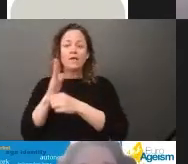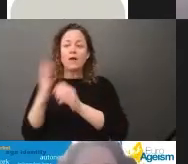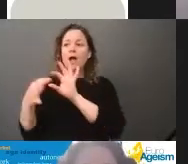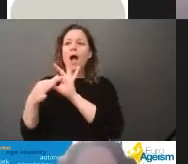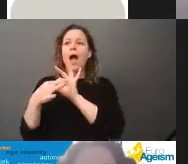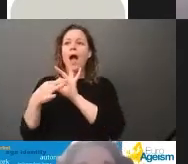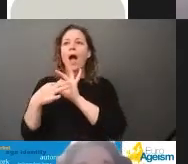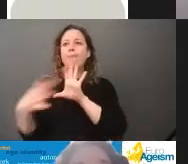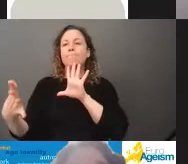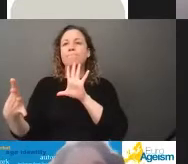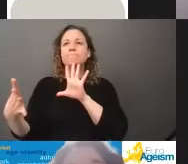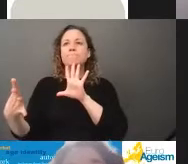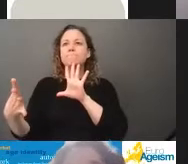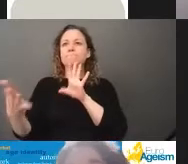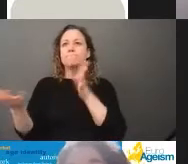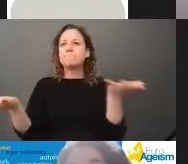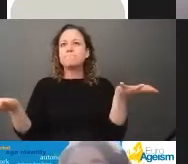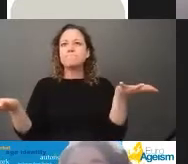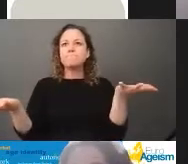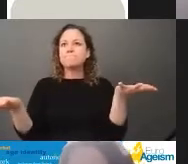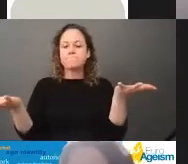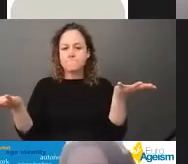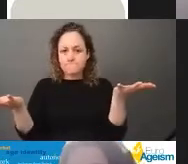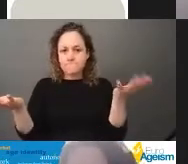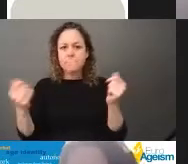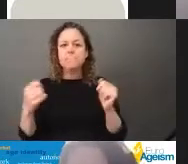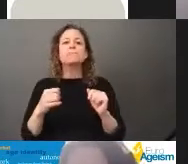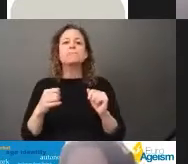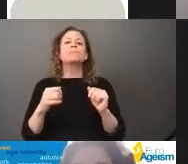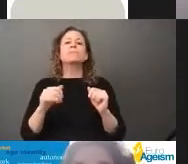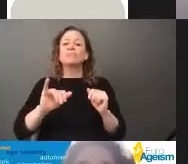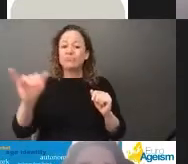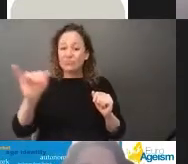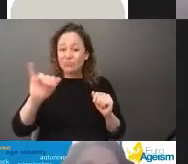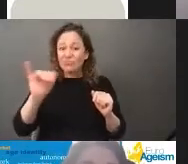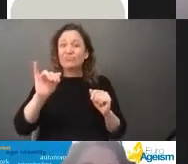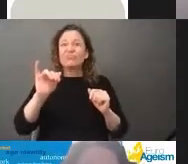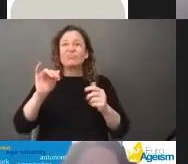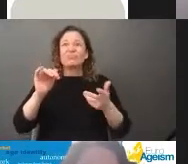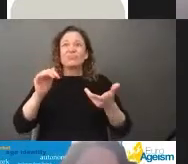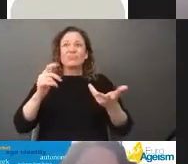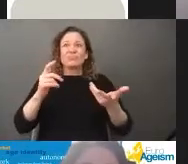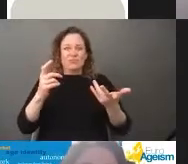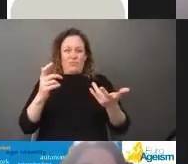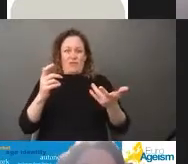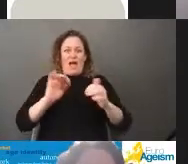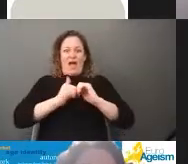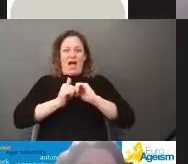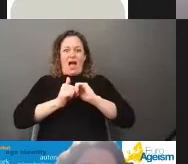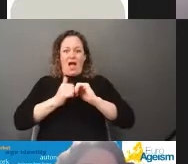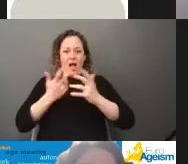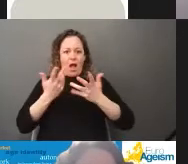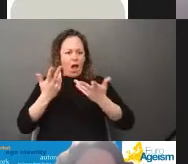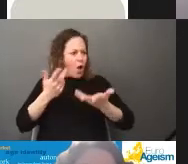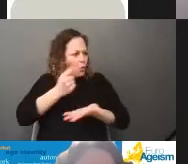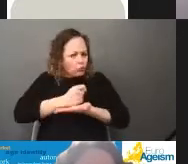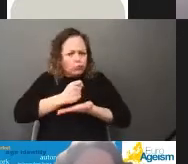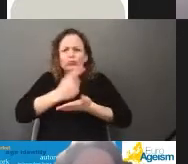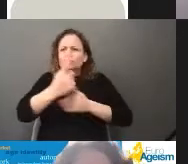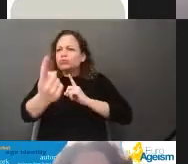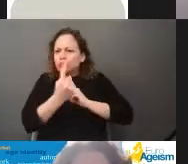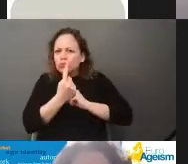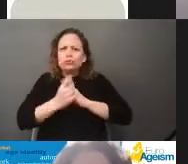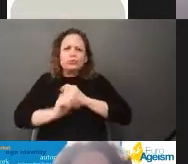was gone, there was also the disruption of routine treatment that was really substantial and resulted in